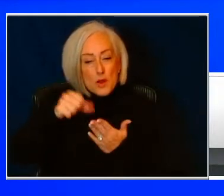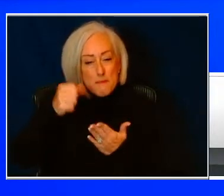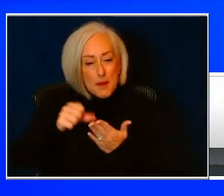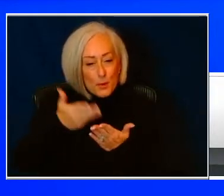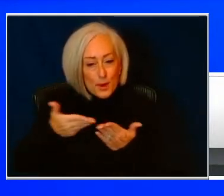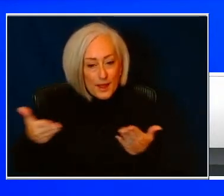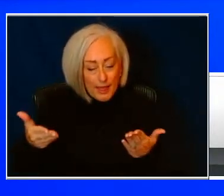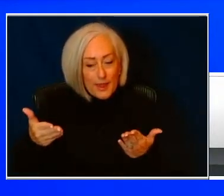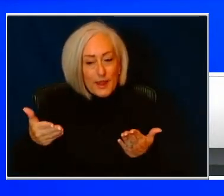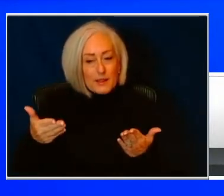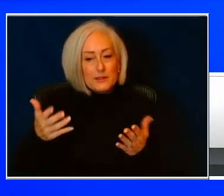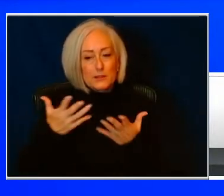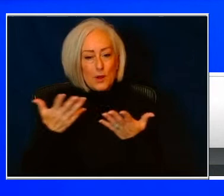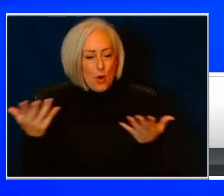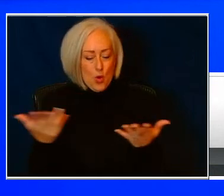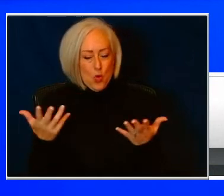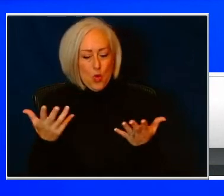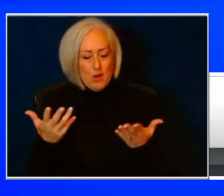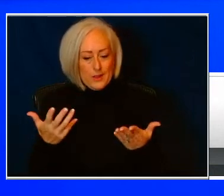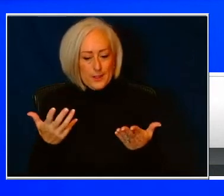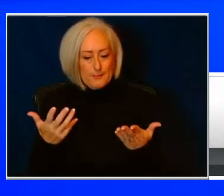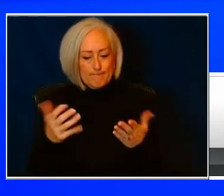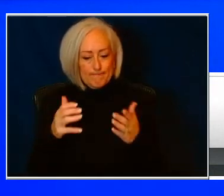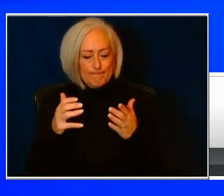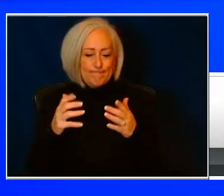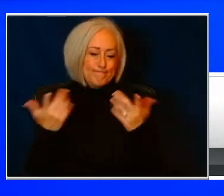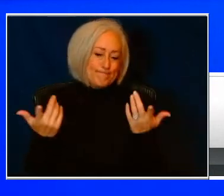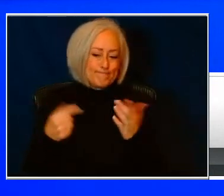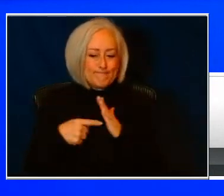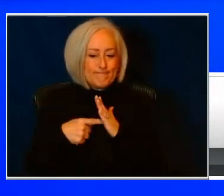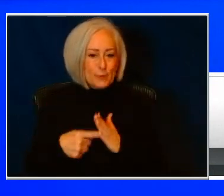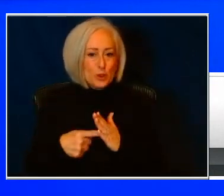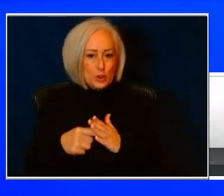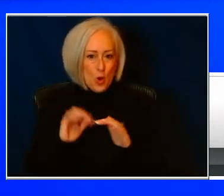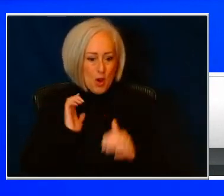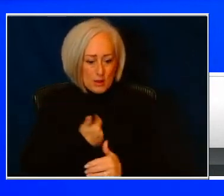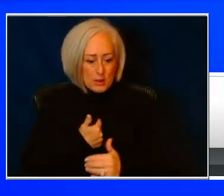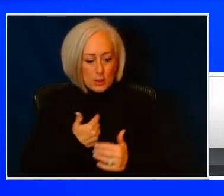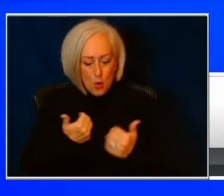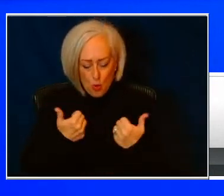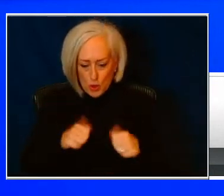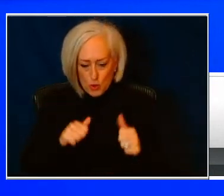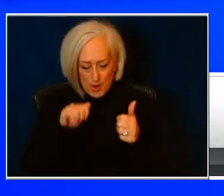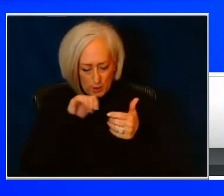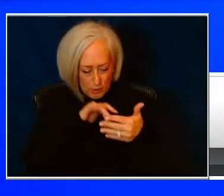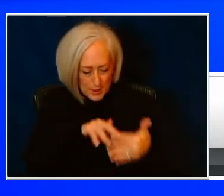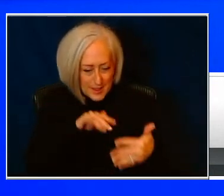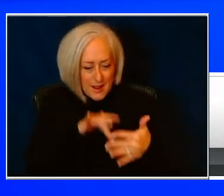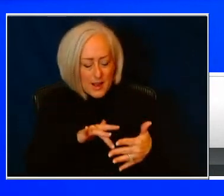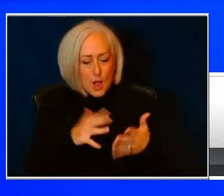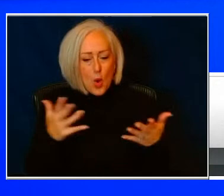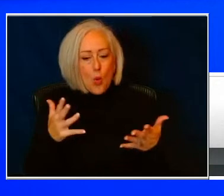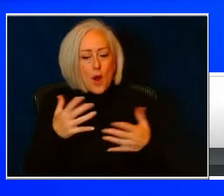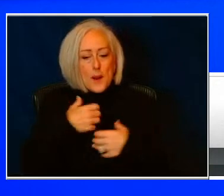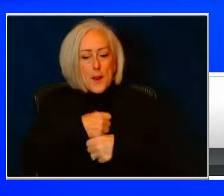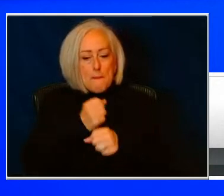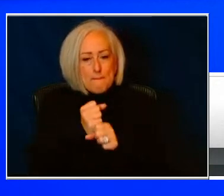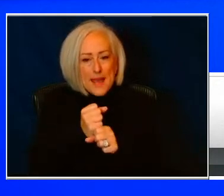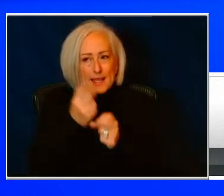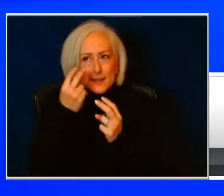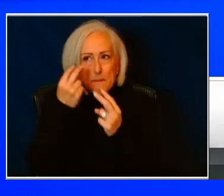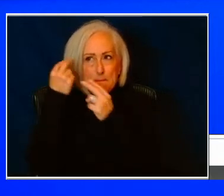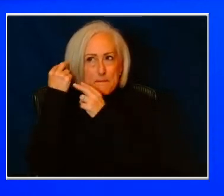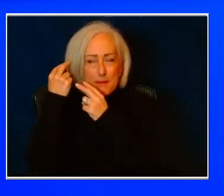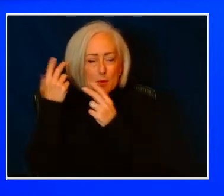of our study is to trying to understand actually how we make memories and how we hold on to it. And in that process, we